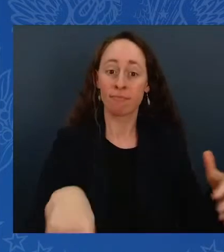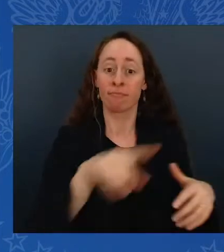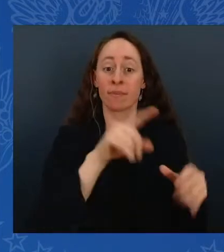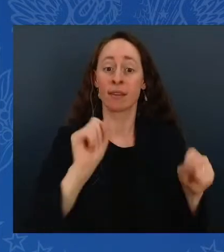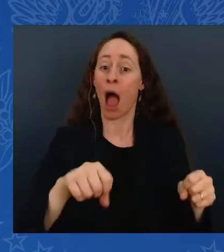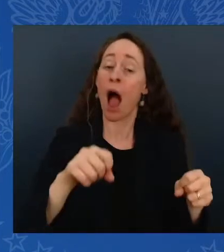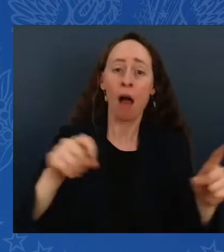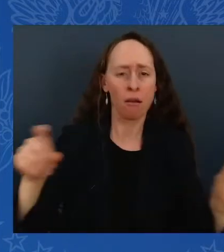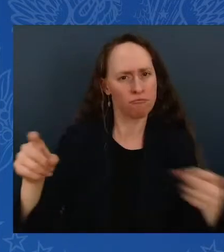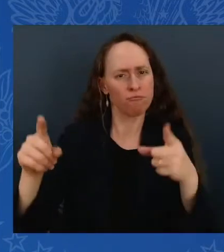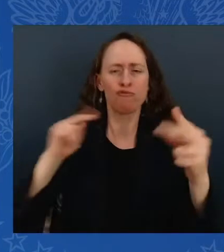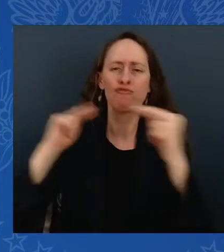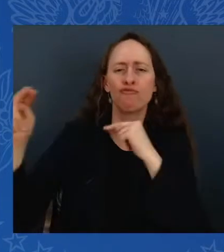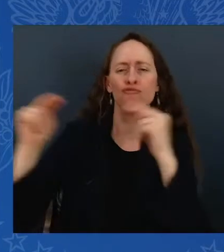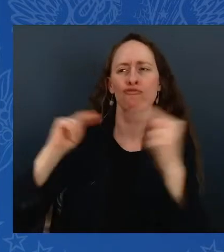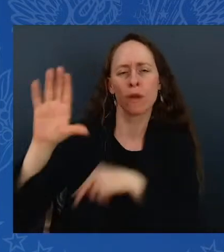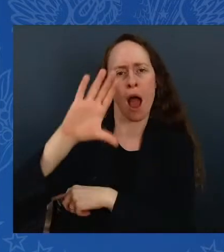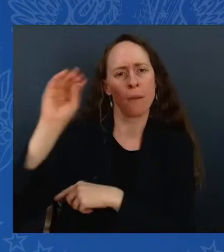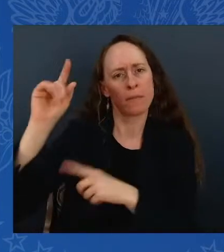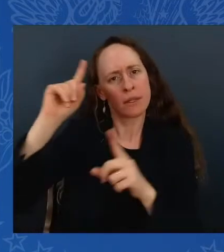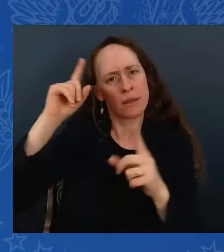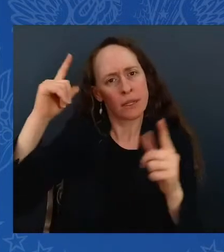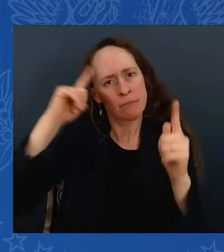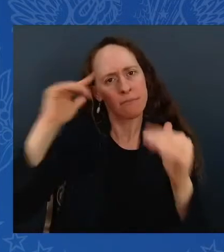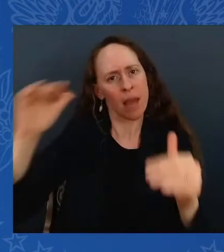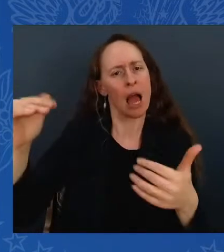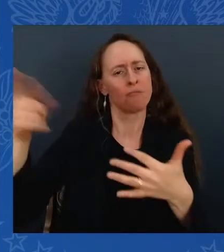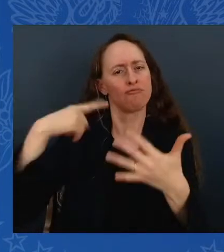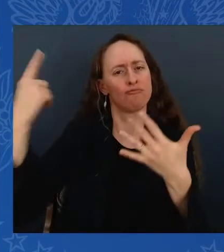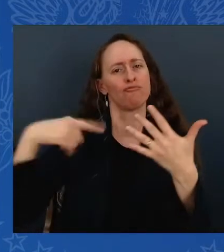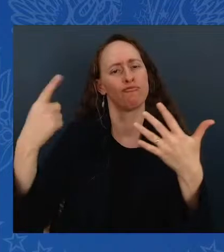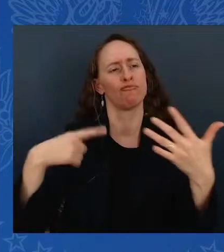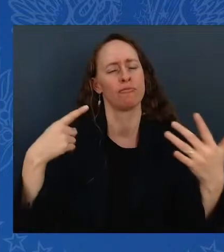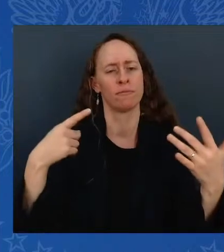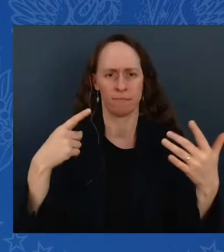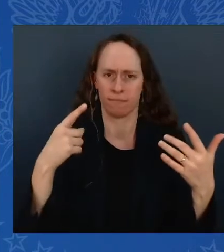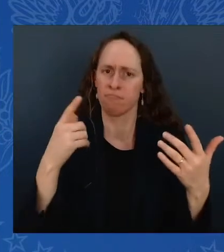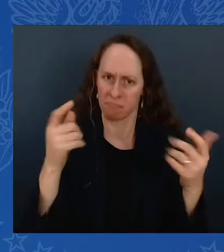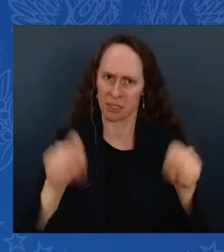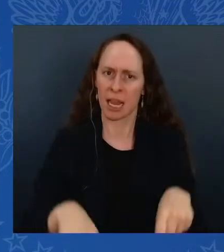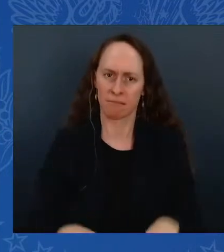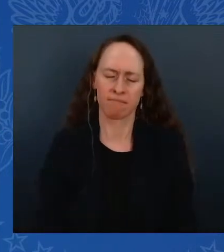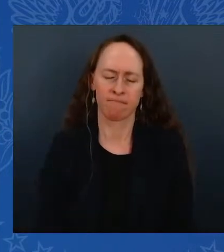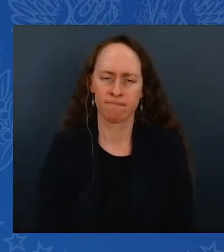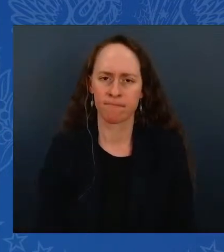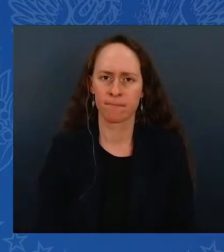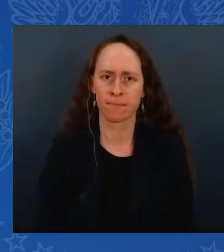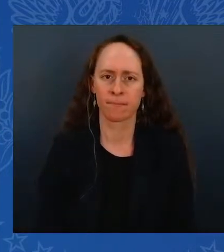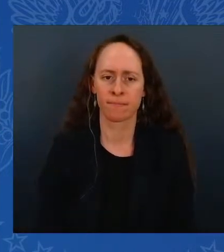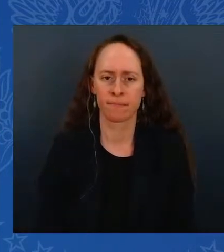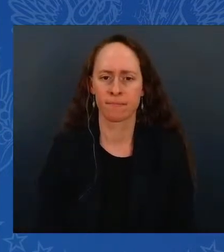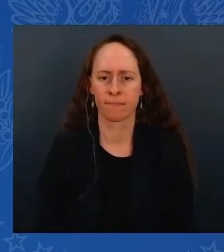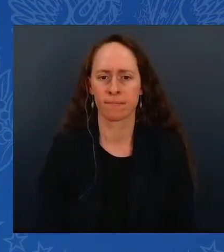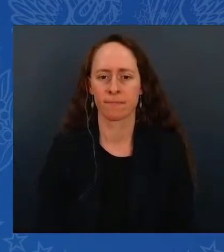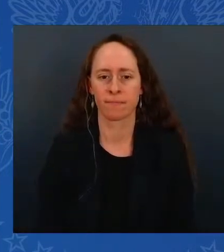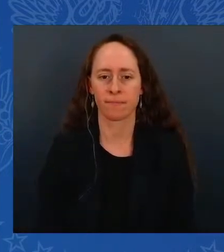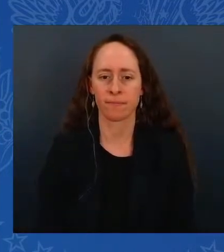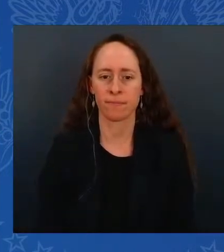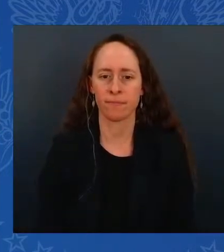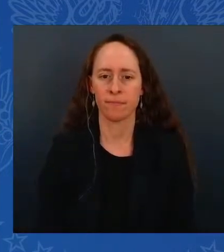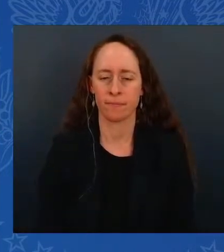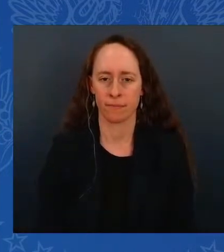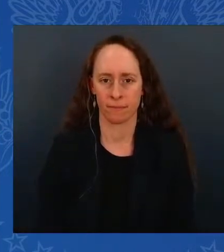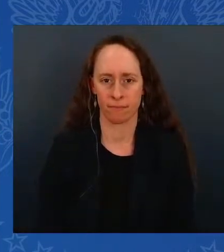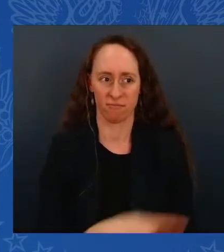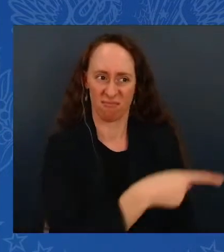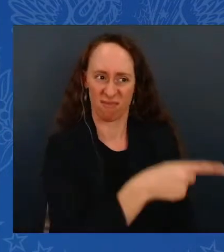after all, it's the productivity, they're the productivity baked into that pie, in my view. Leave no one